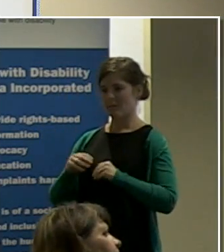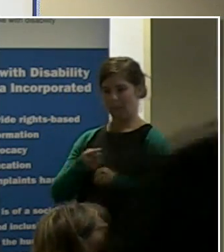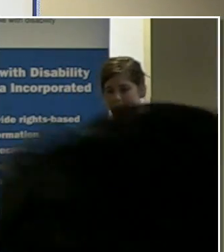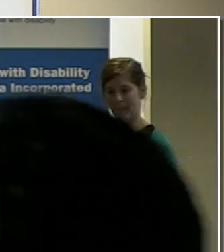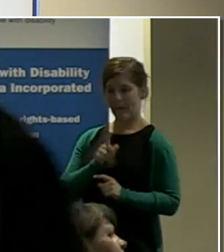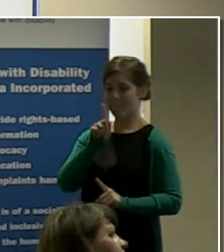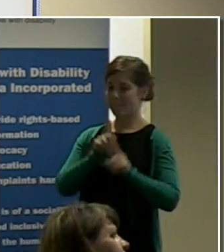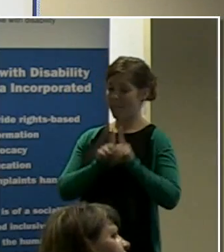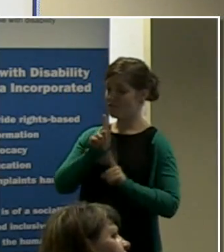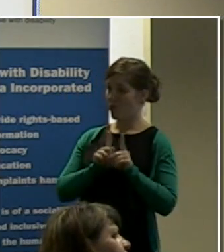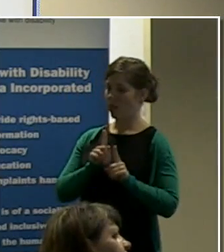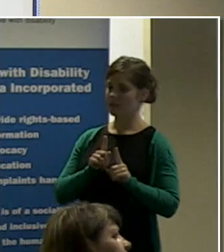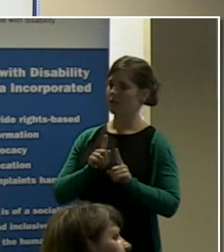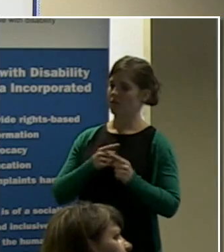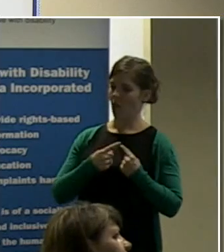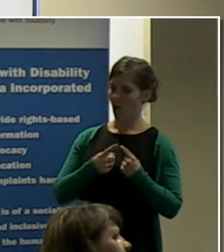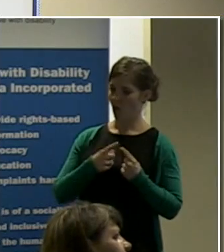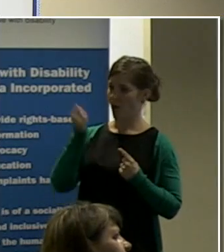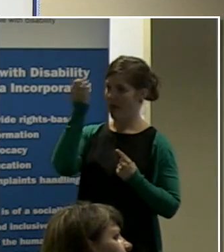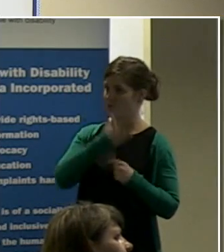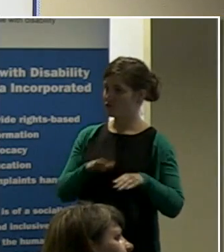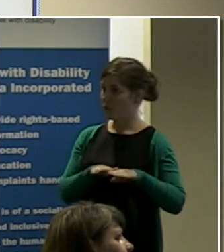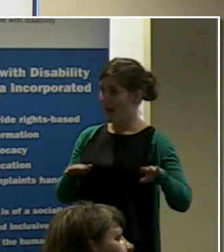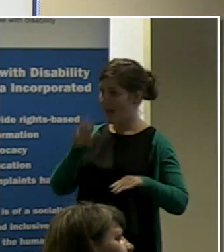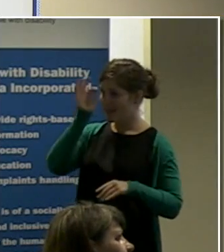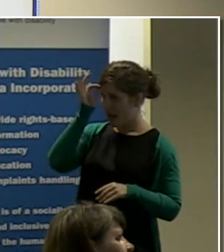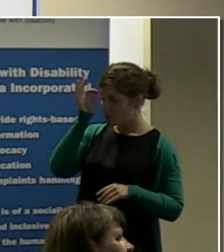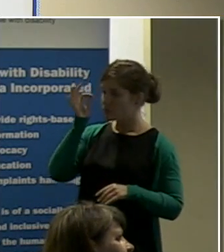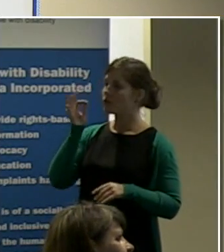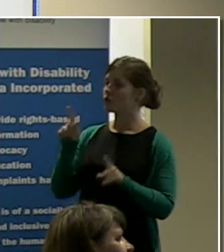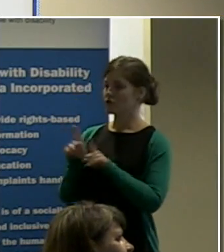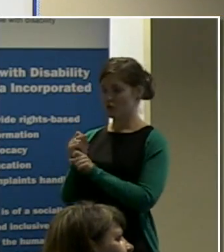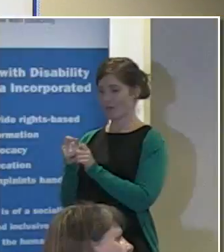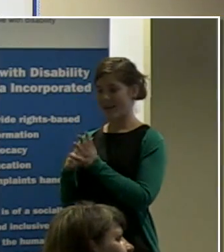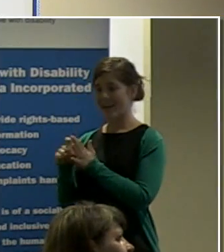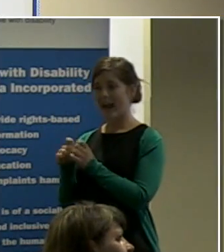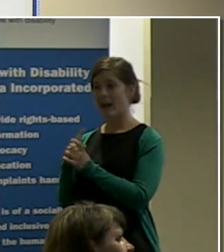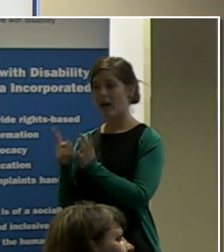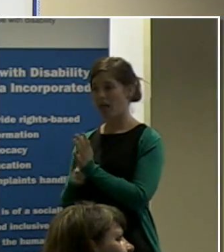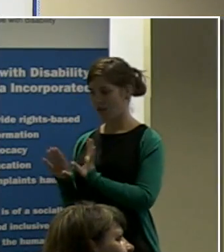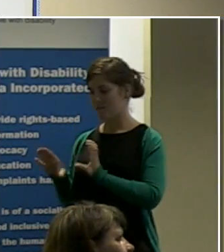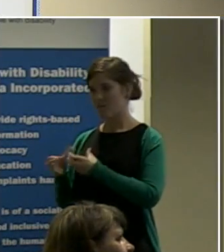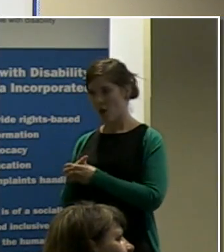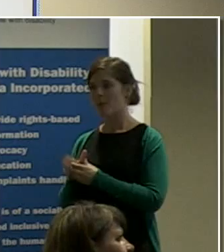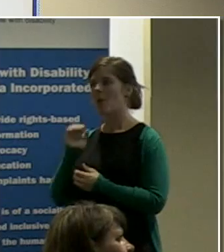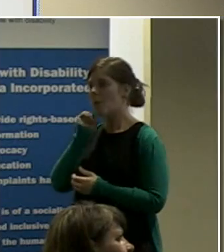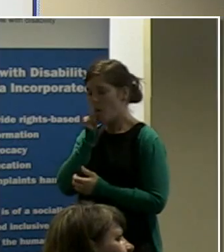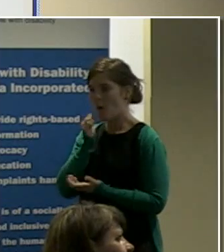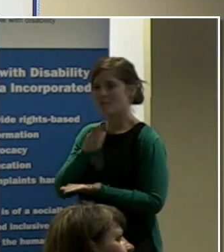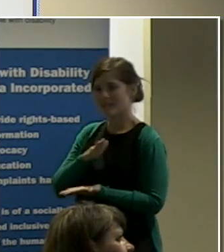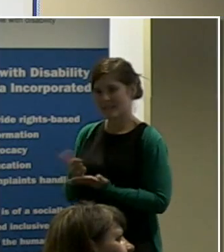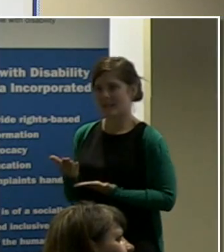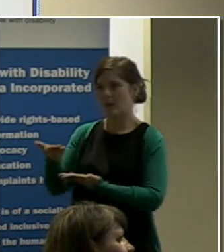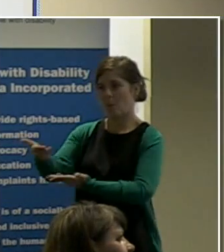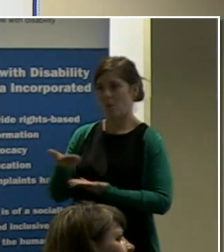Local Aboriginal Land Council and of the Gadigal mob, once again, a very warm and sincere welcome to you